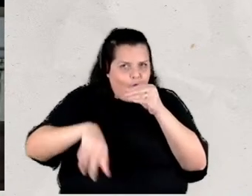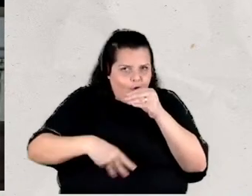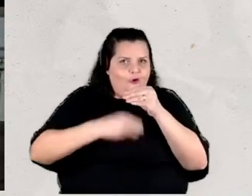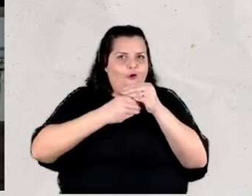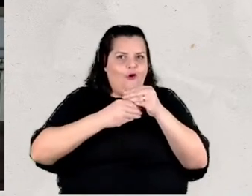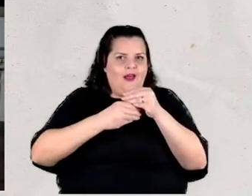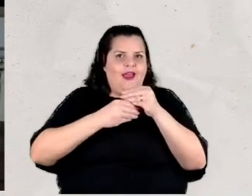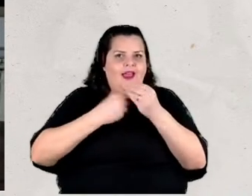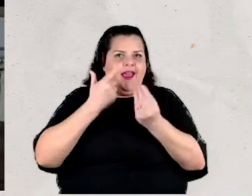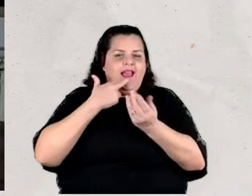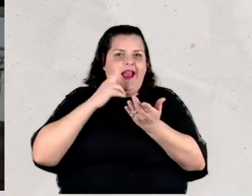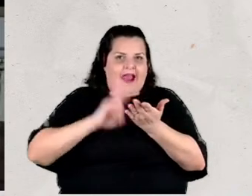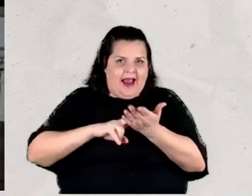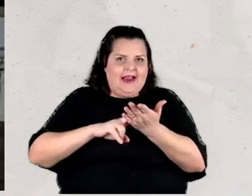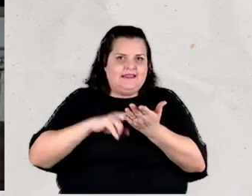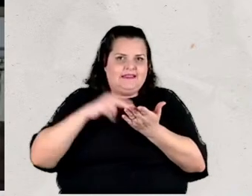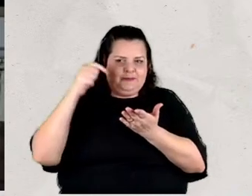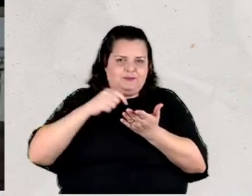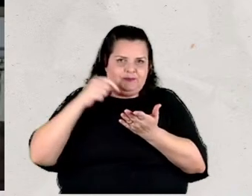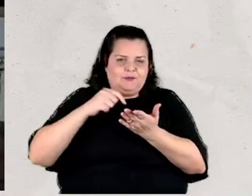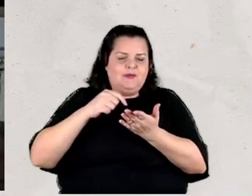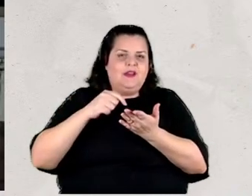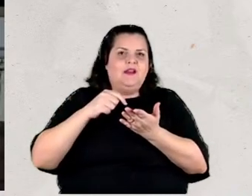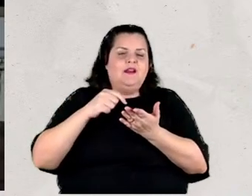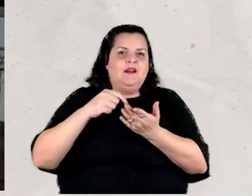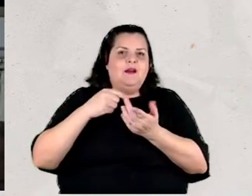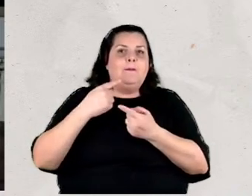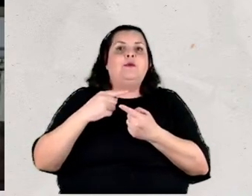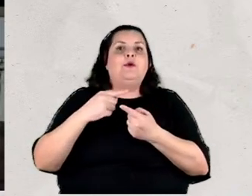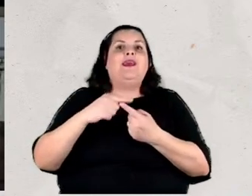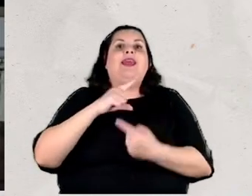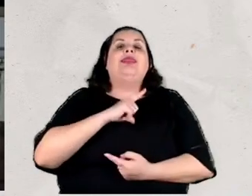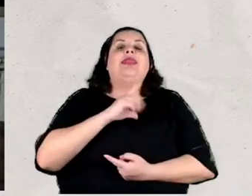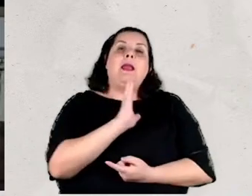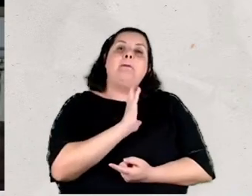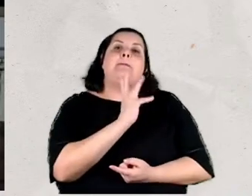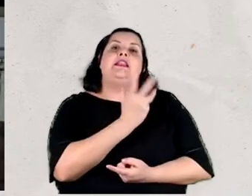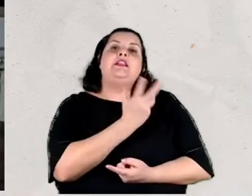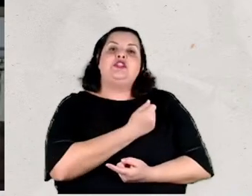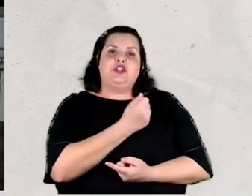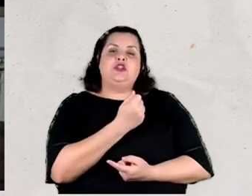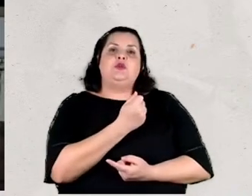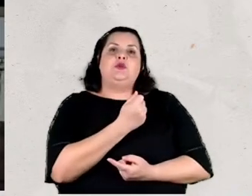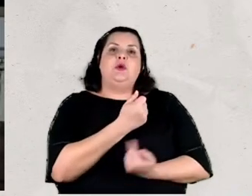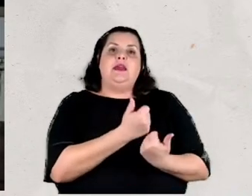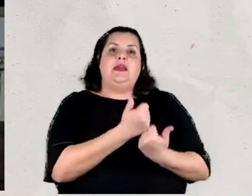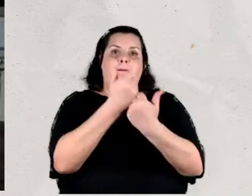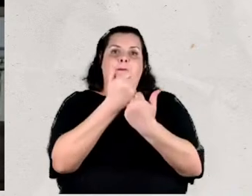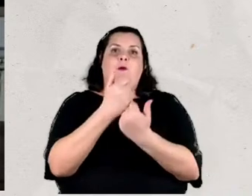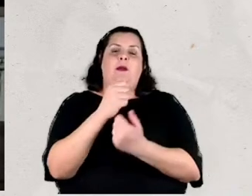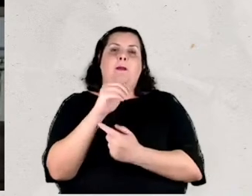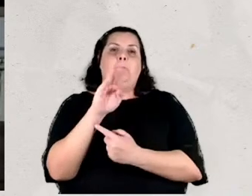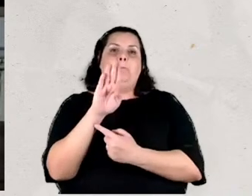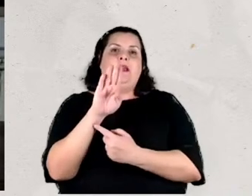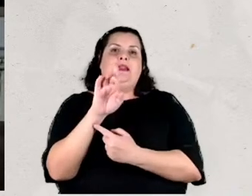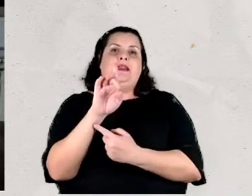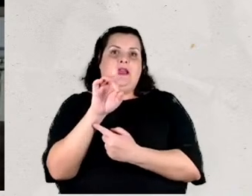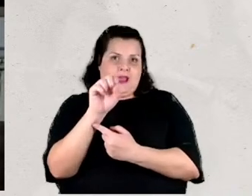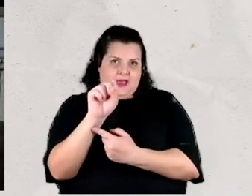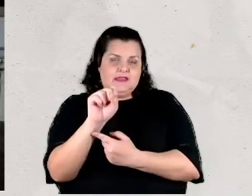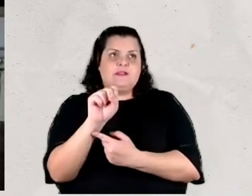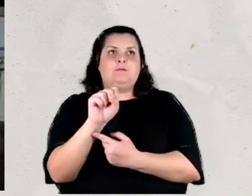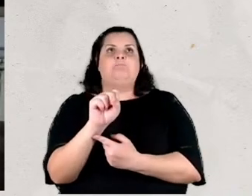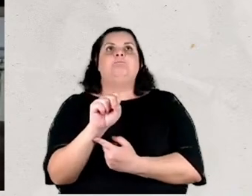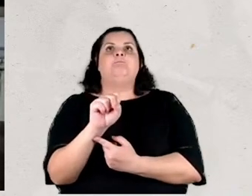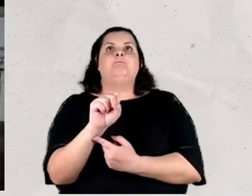don't feel that I gave in on any point of my own narrative. And if you as